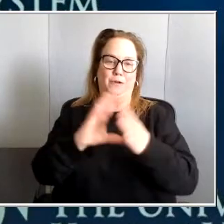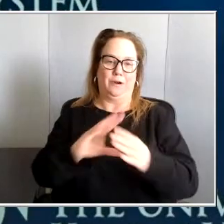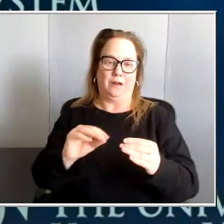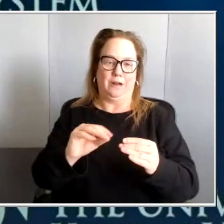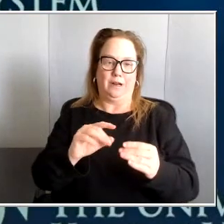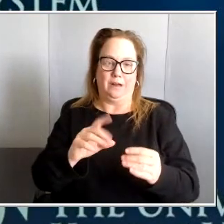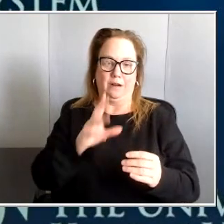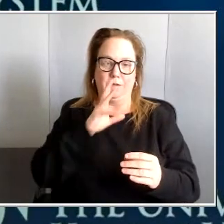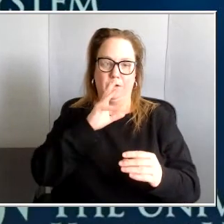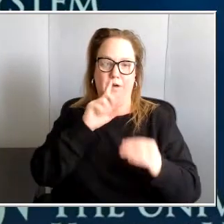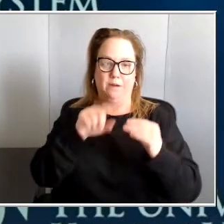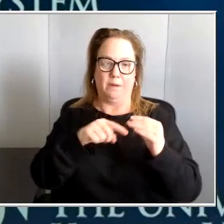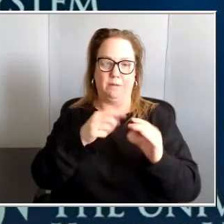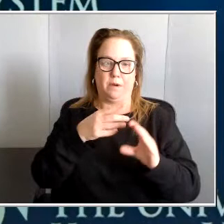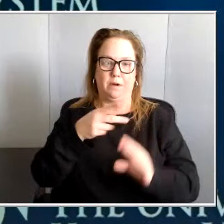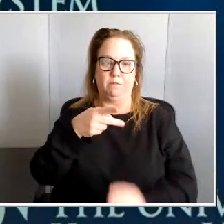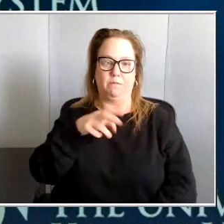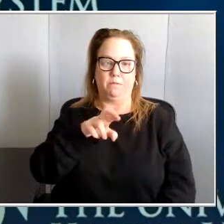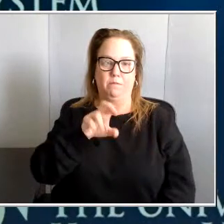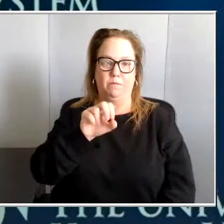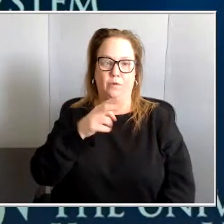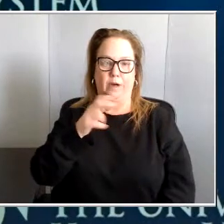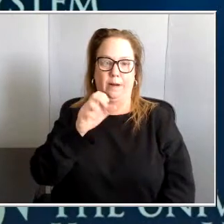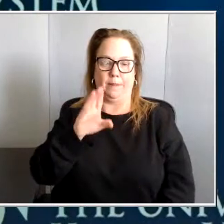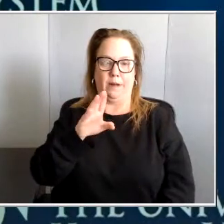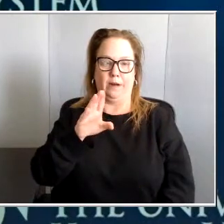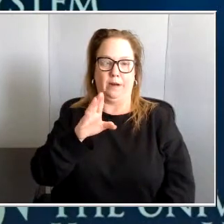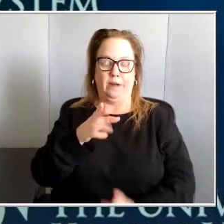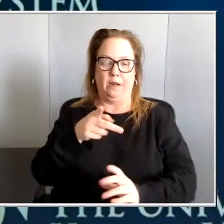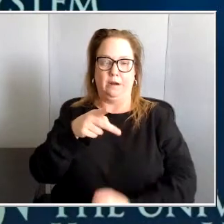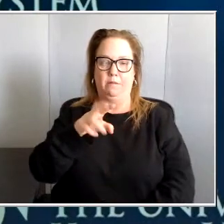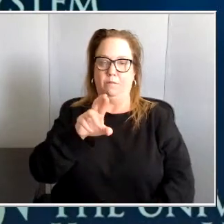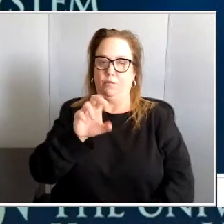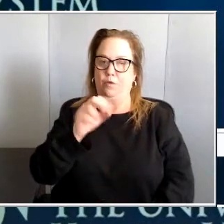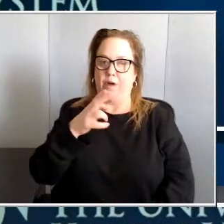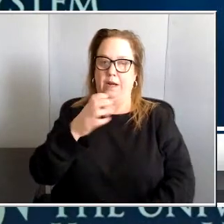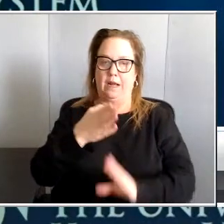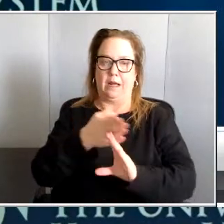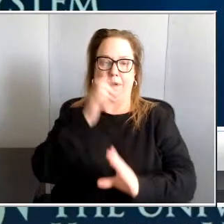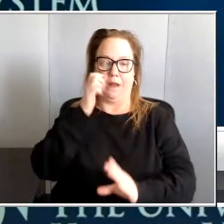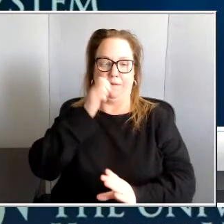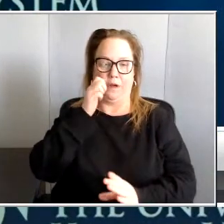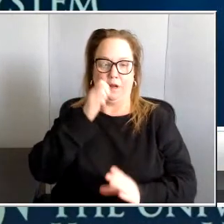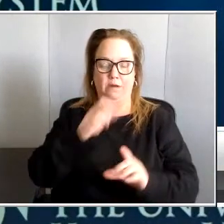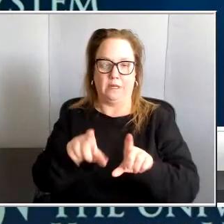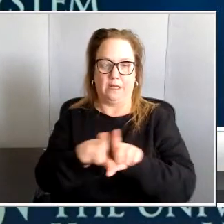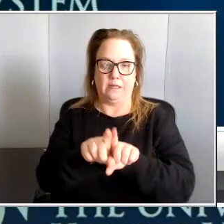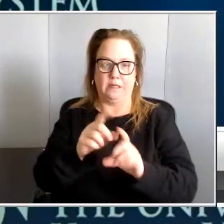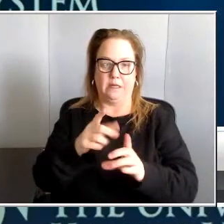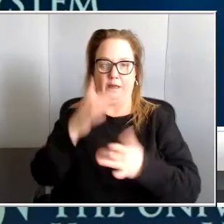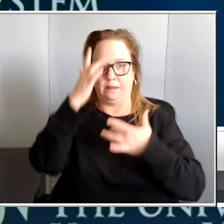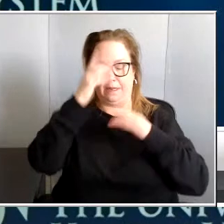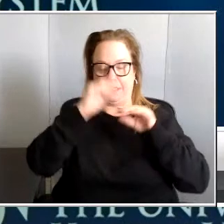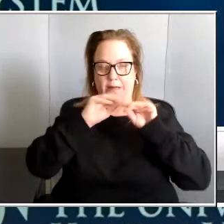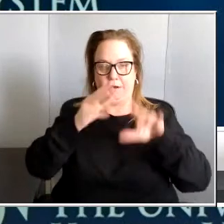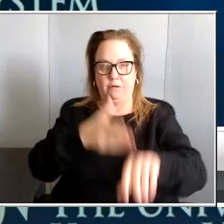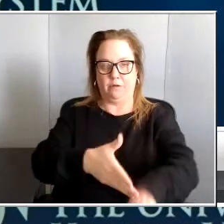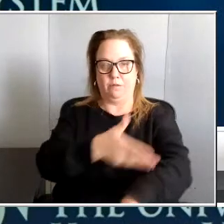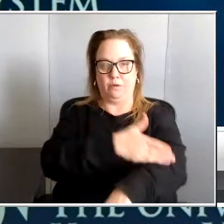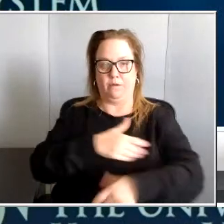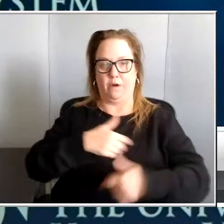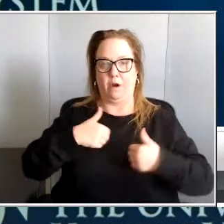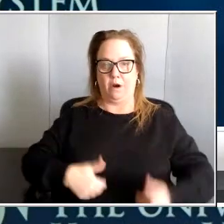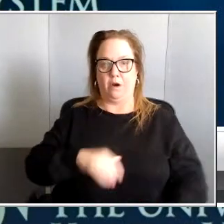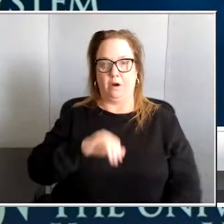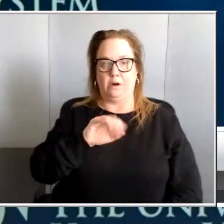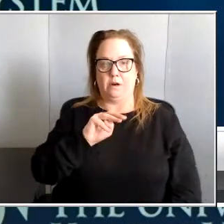about, prehab. I really think we are prehabbing every day. We are always asked, at the beginning of the pandemic, what can we do to improve our immune system? We